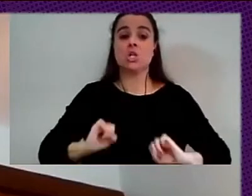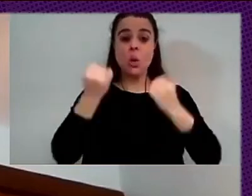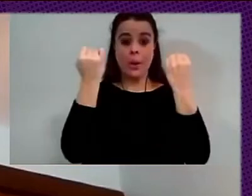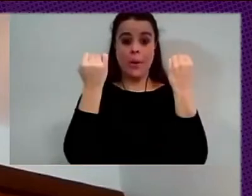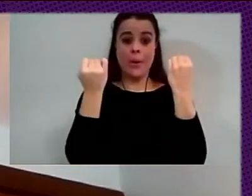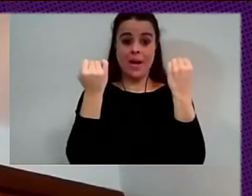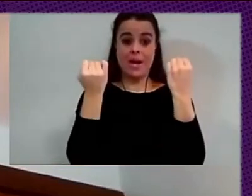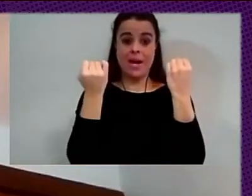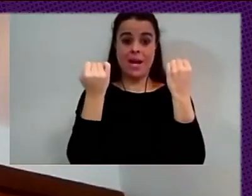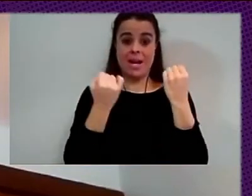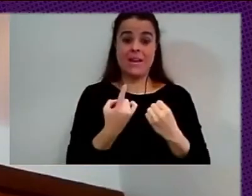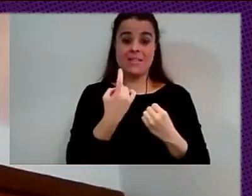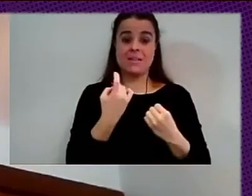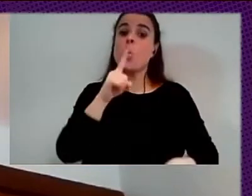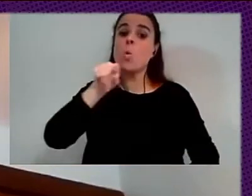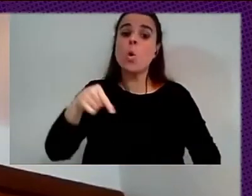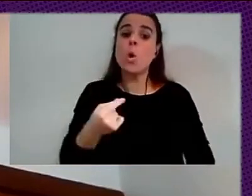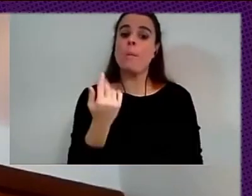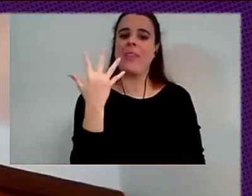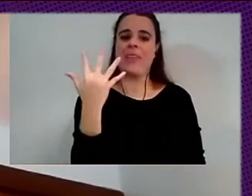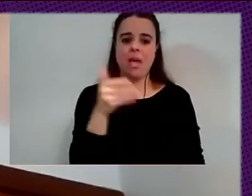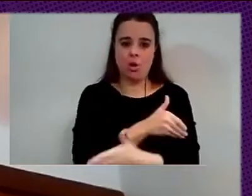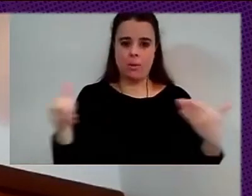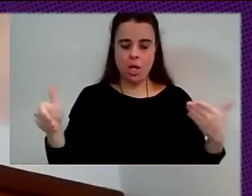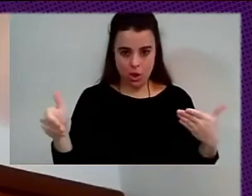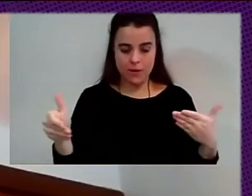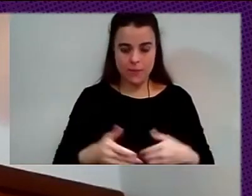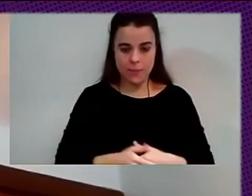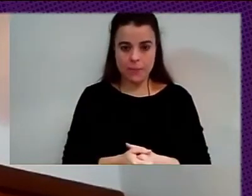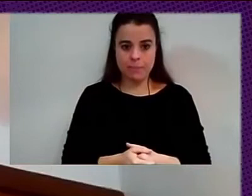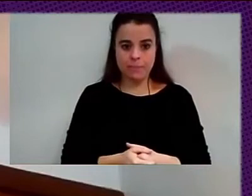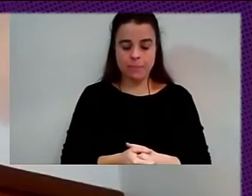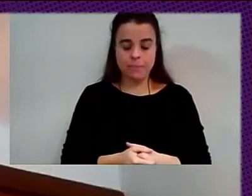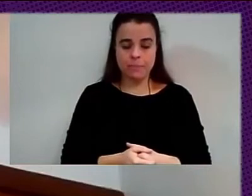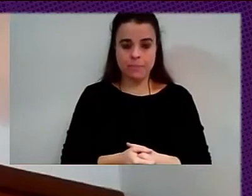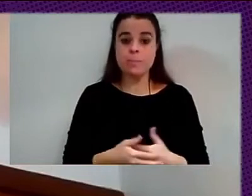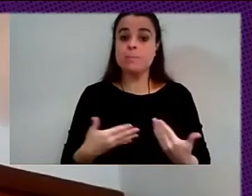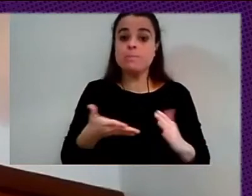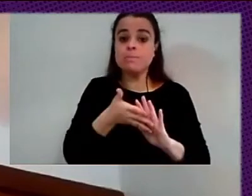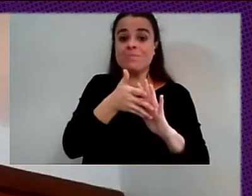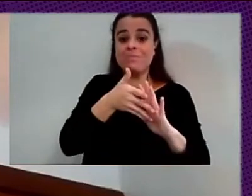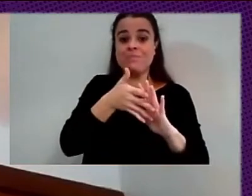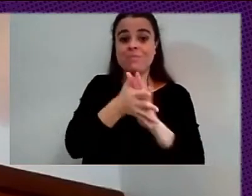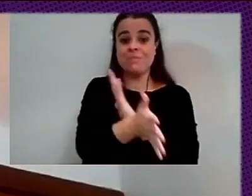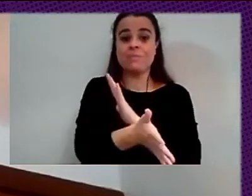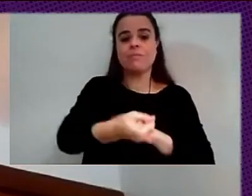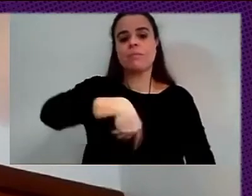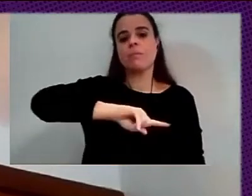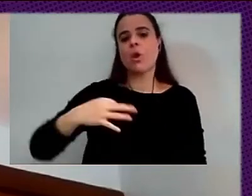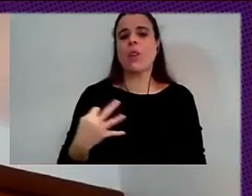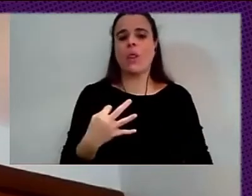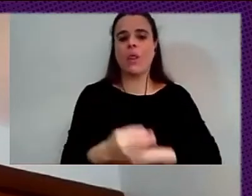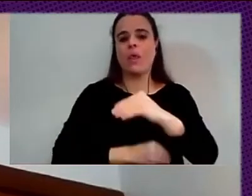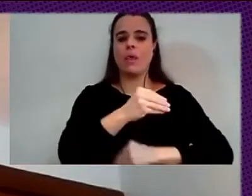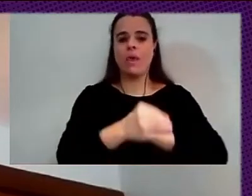about 7 to 8 tons per person per year. So really what we should be doing, since we have reached the limits of growth,